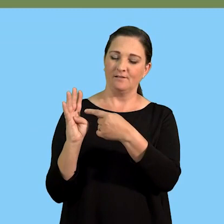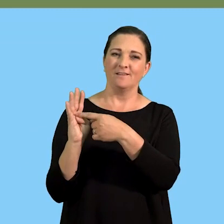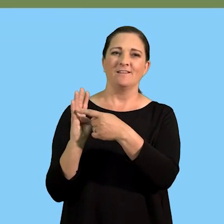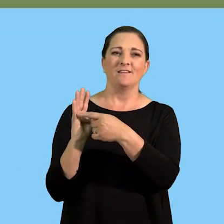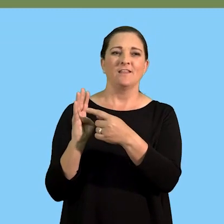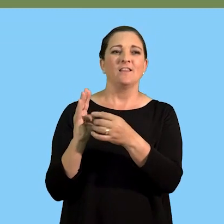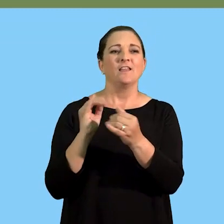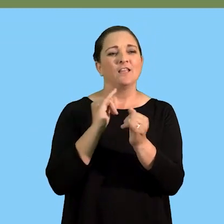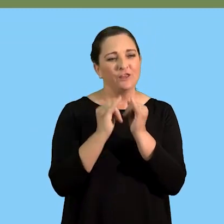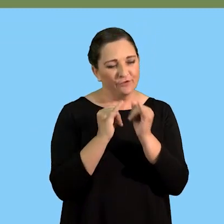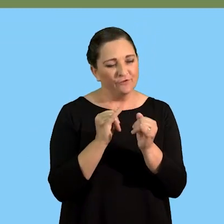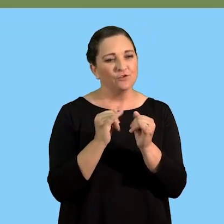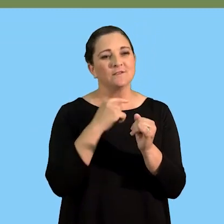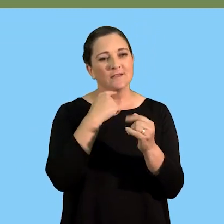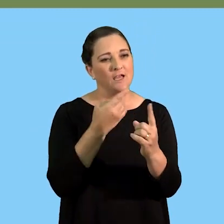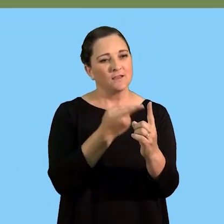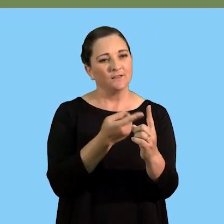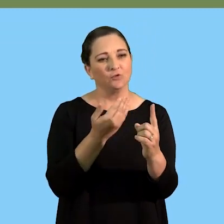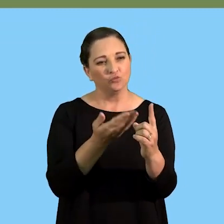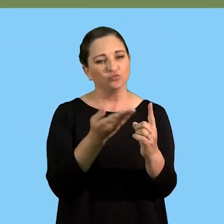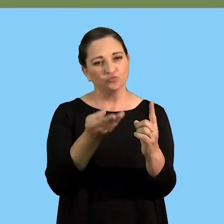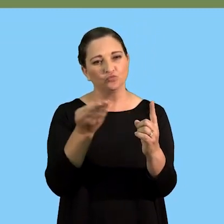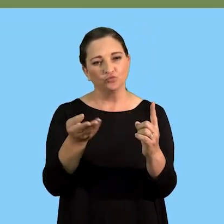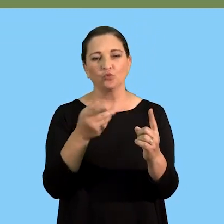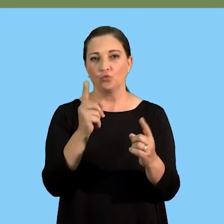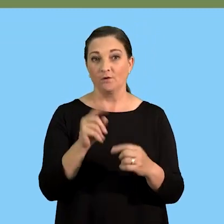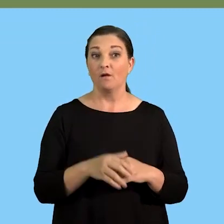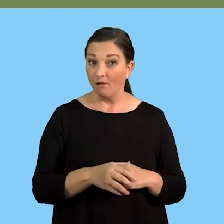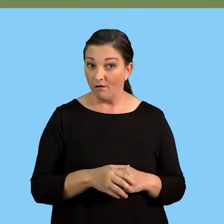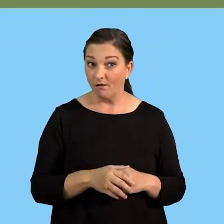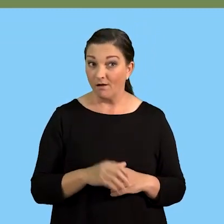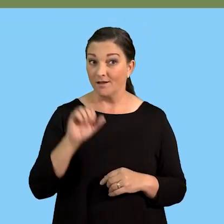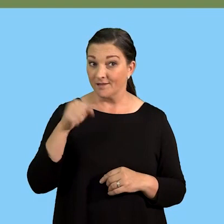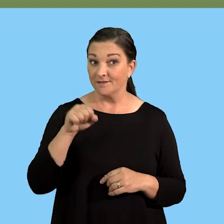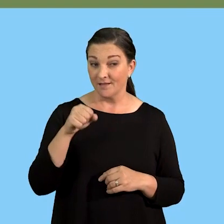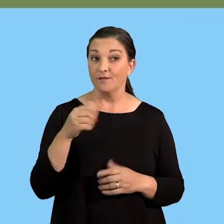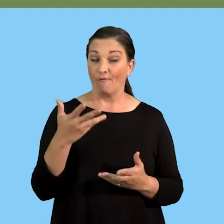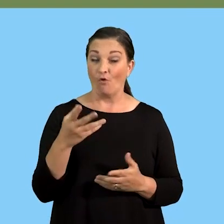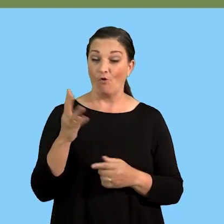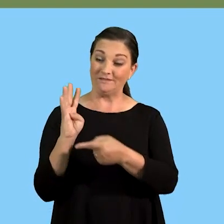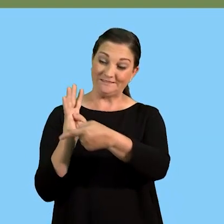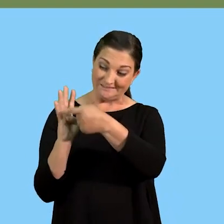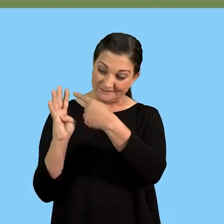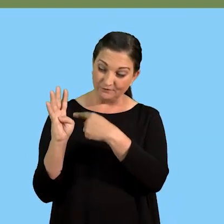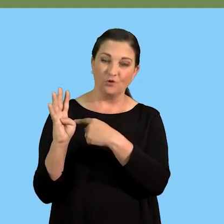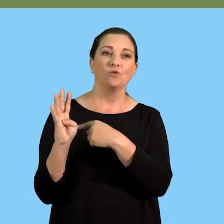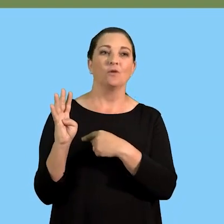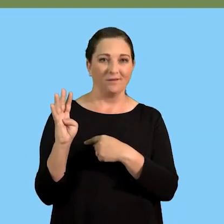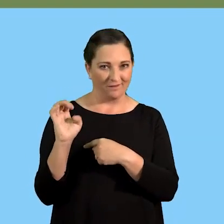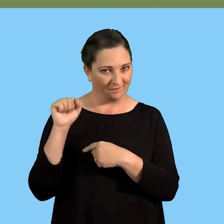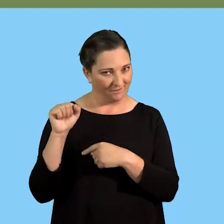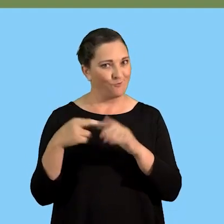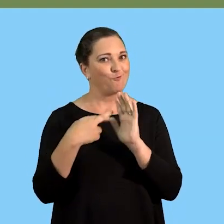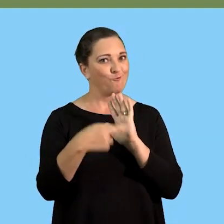interviewing panel to each candidate. Now, does that sound like a role of the interviewer? It definitely does.